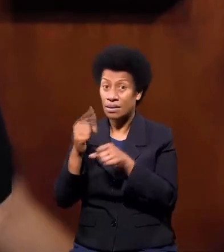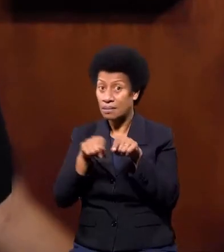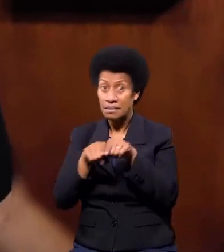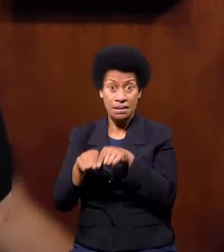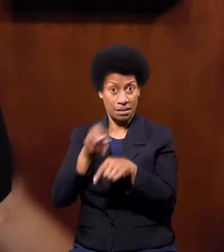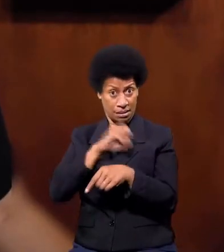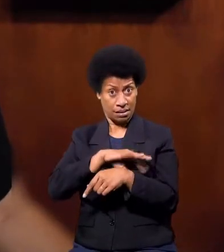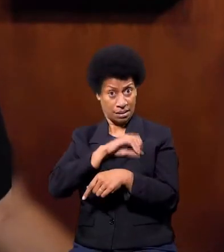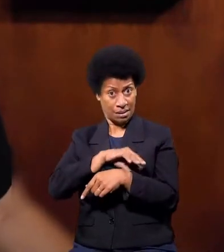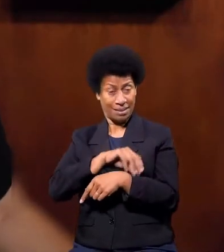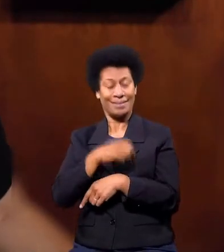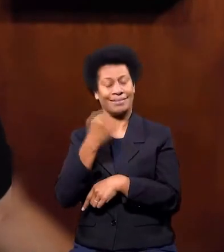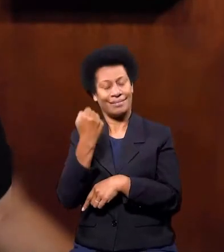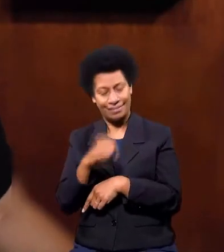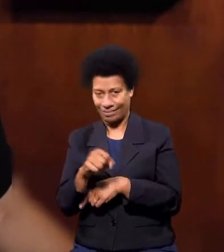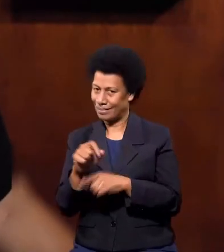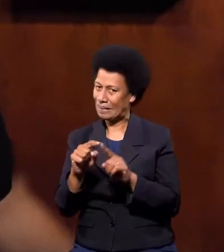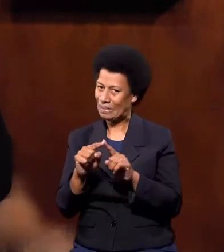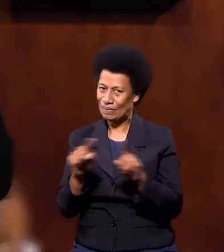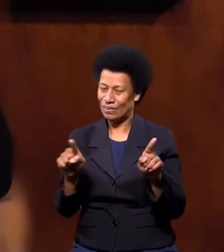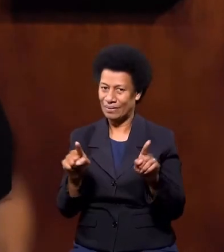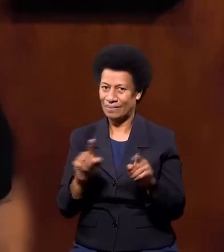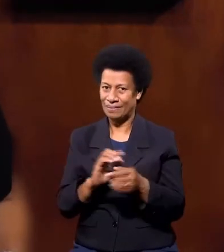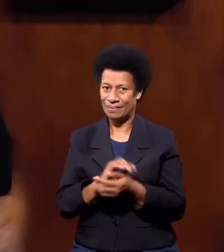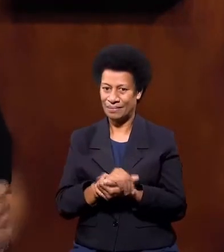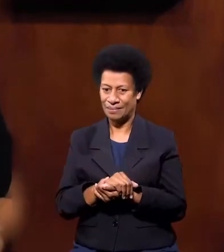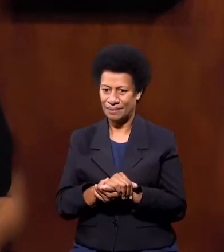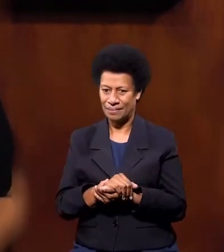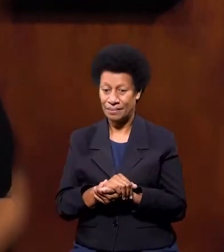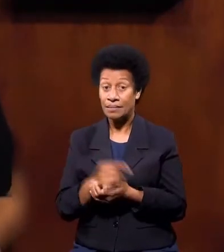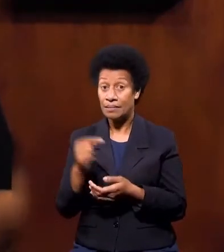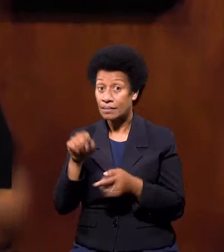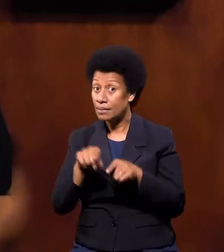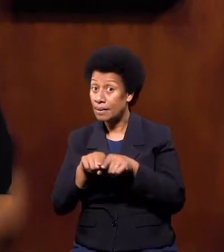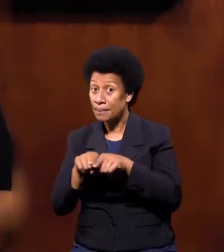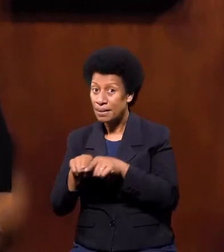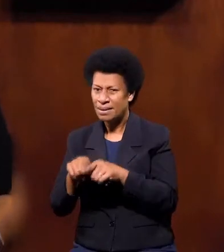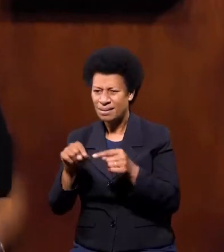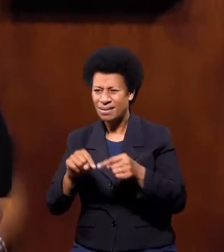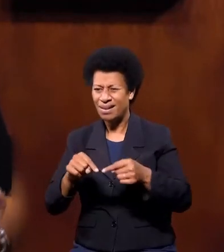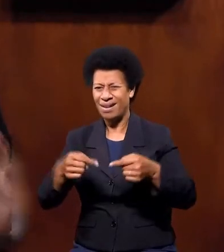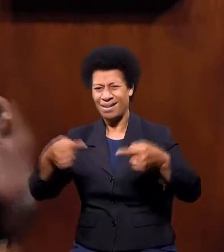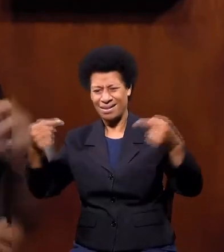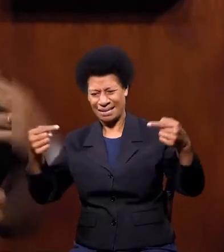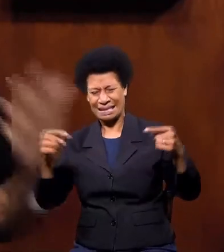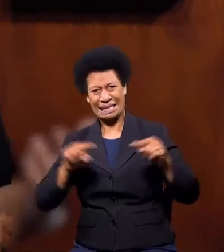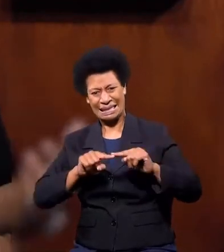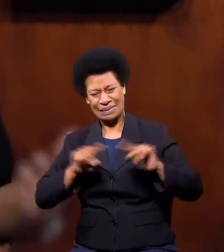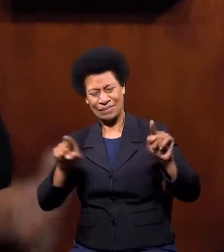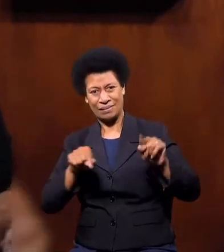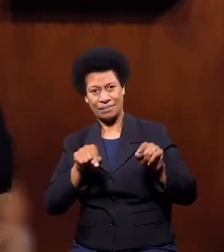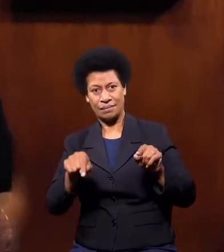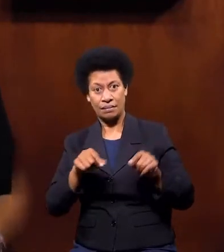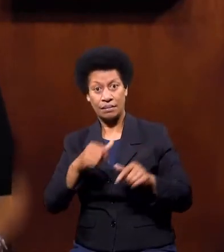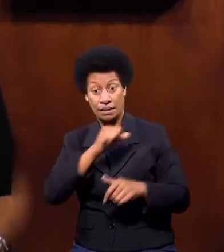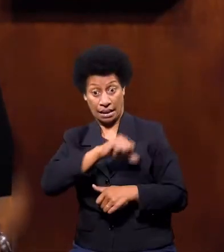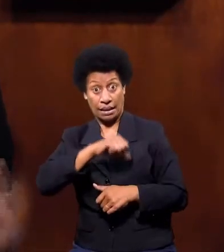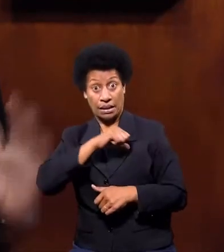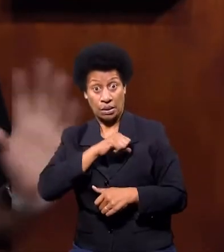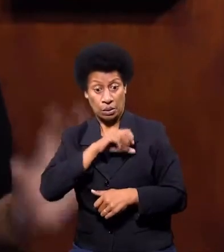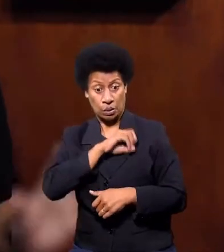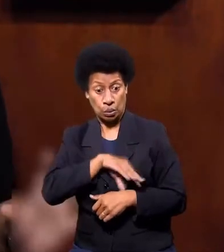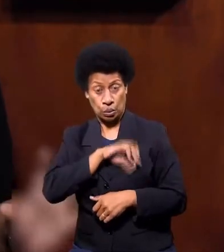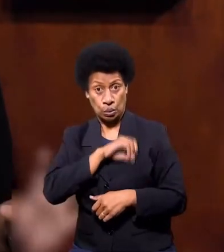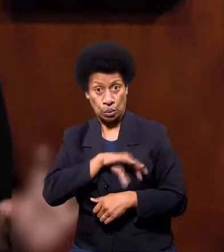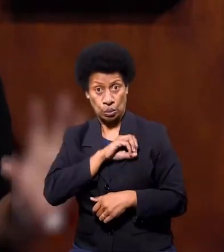not the same as being afraid. Okay? And this dichotomy or contrast clearly implies that the attitude of